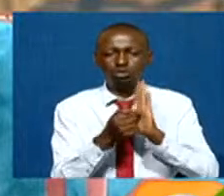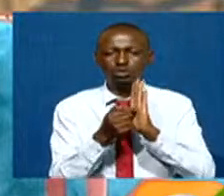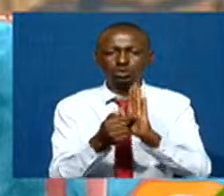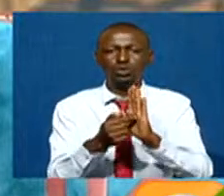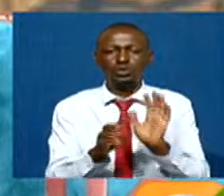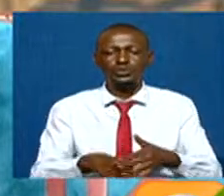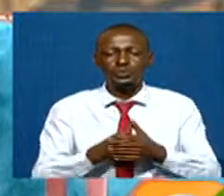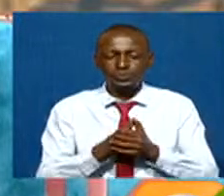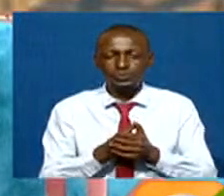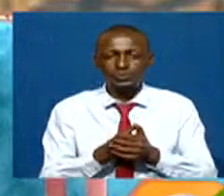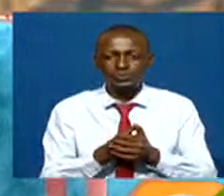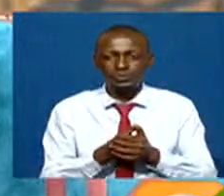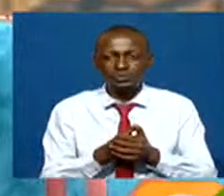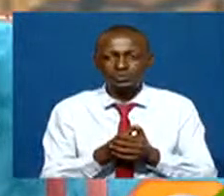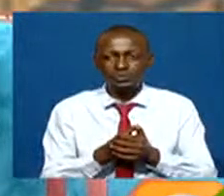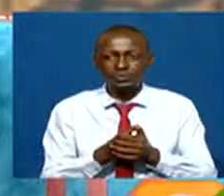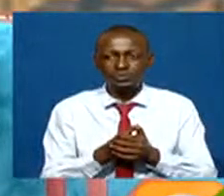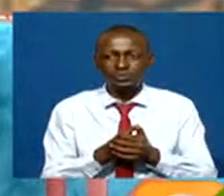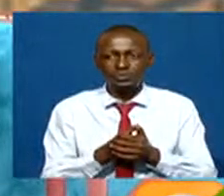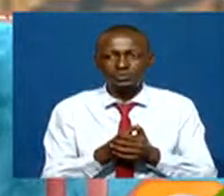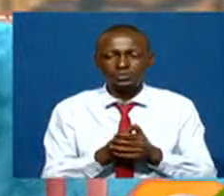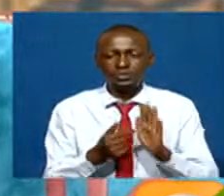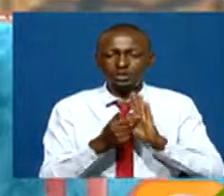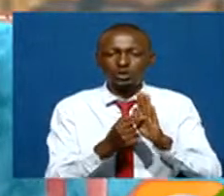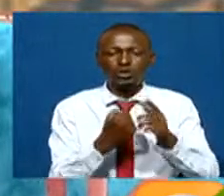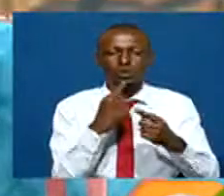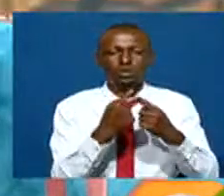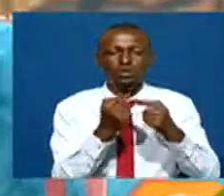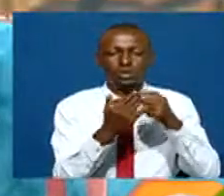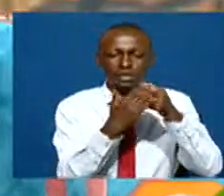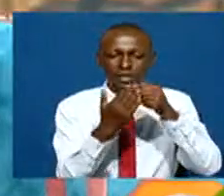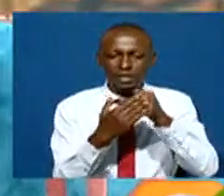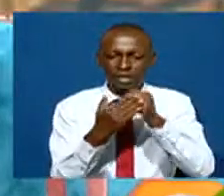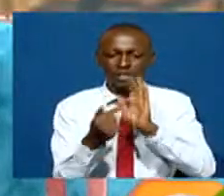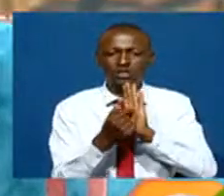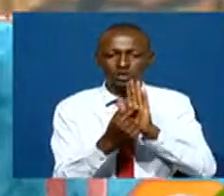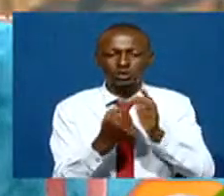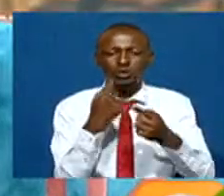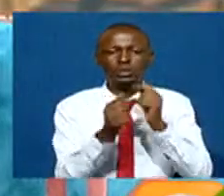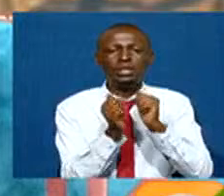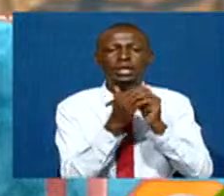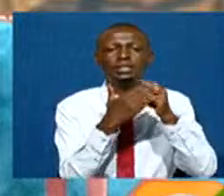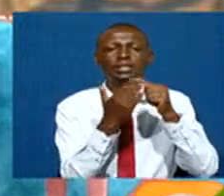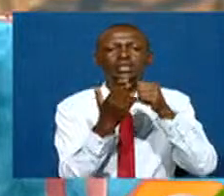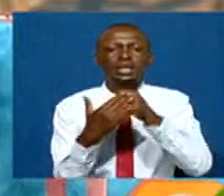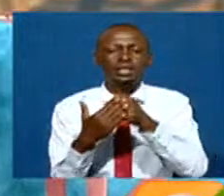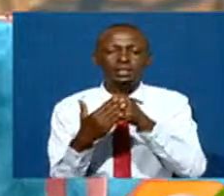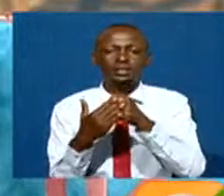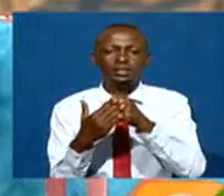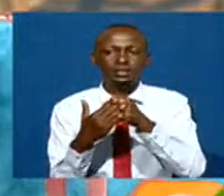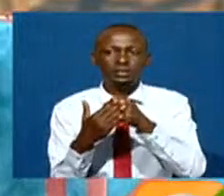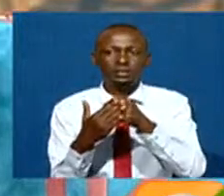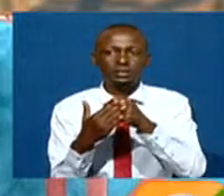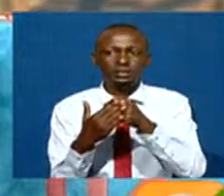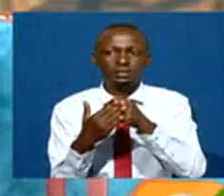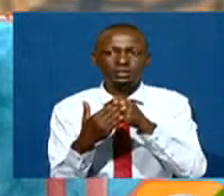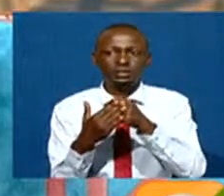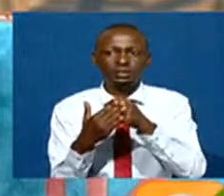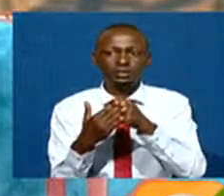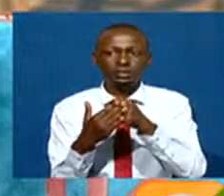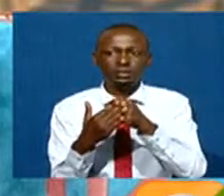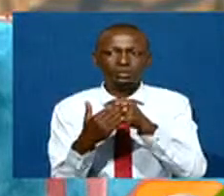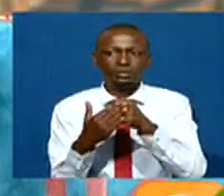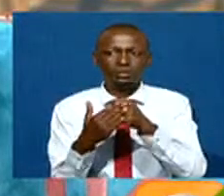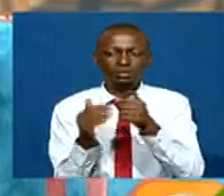is to say, it would be storing 99 to stand for the year 1999. Right. And the moment it would increase by one, which